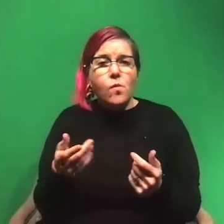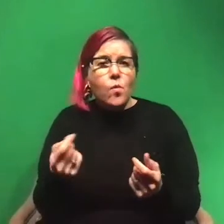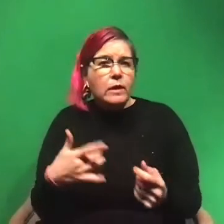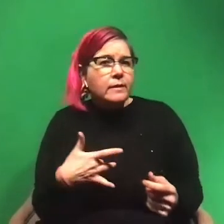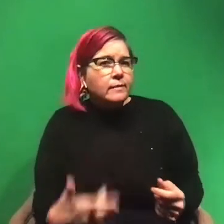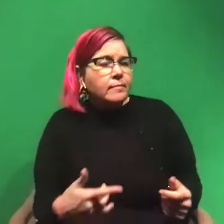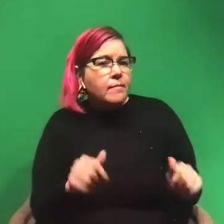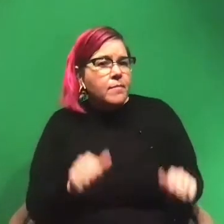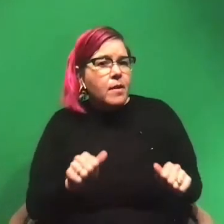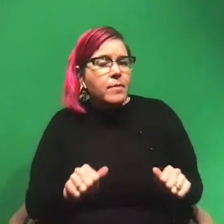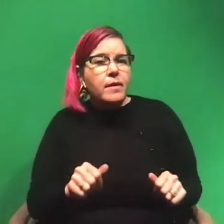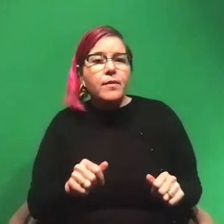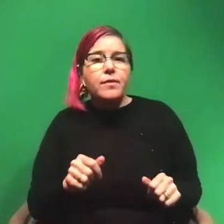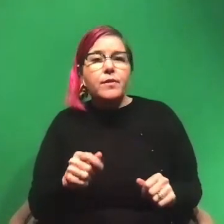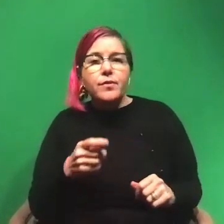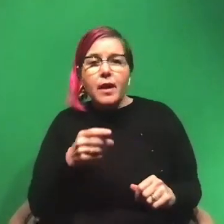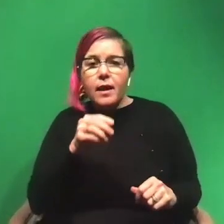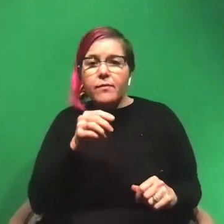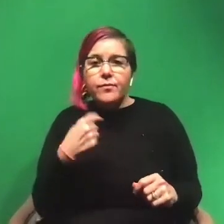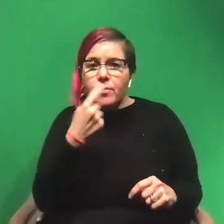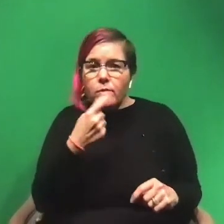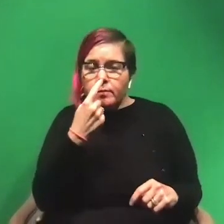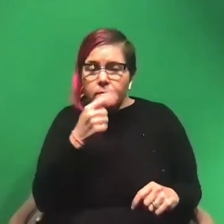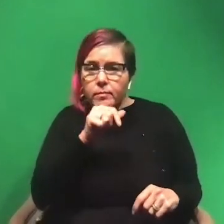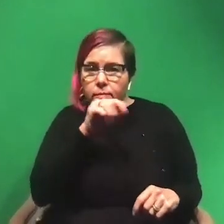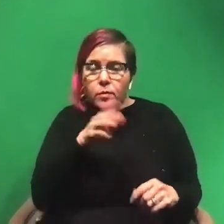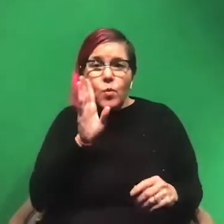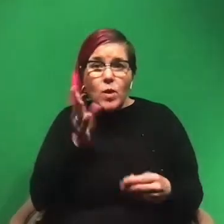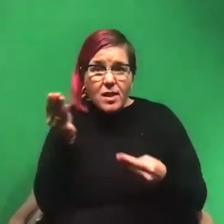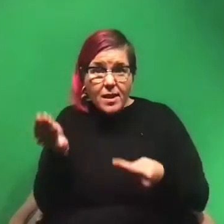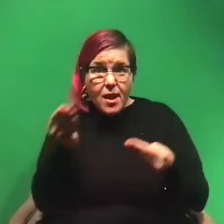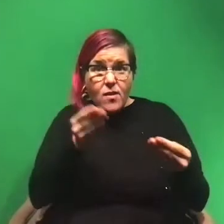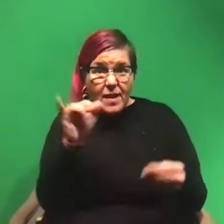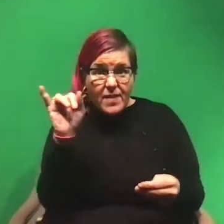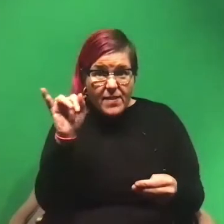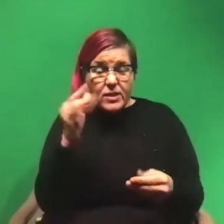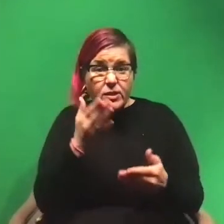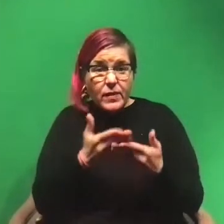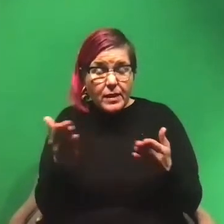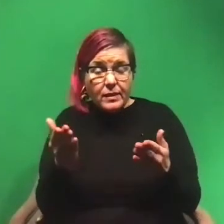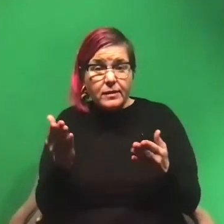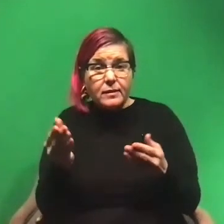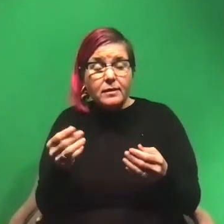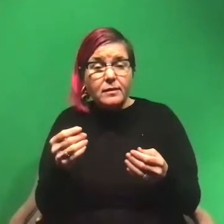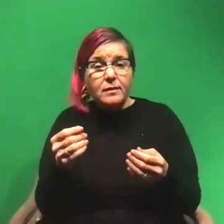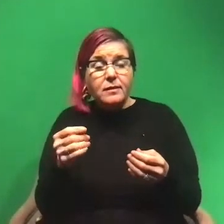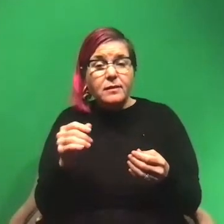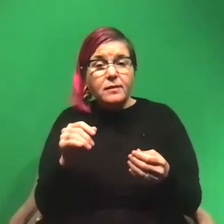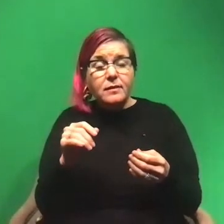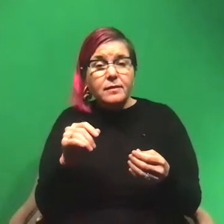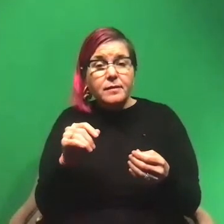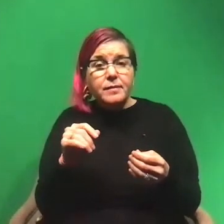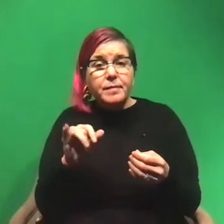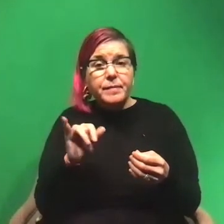those droplets that are coming out of your nose or your mouth to carry infectious particle, not just or infectious virions,